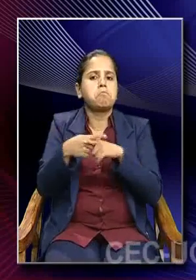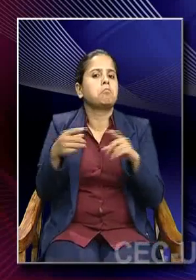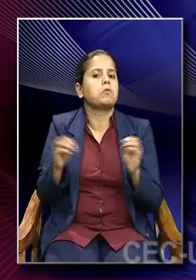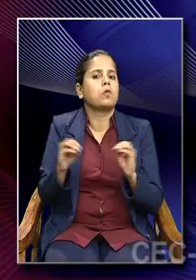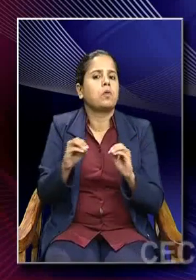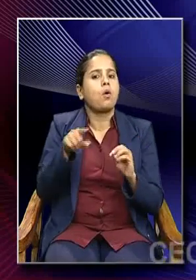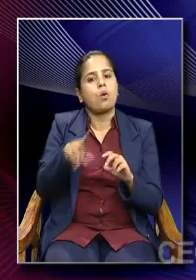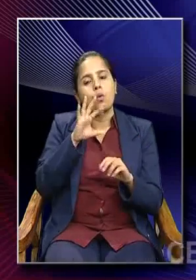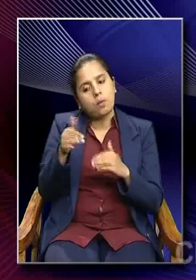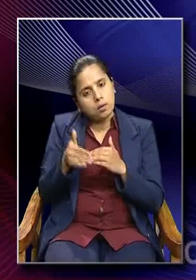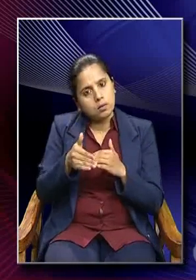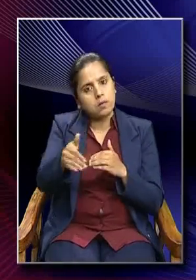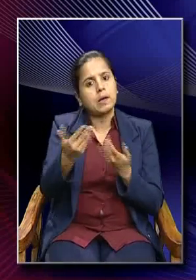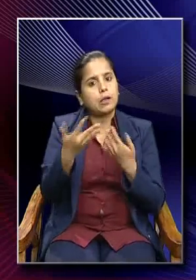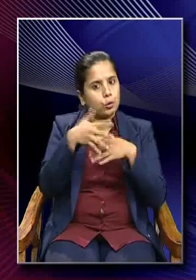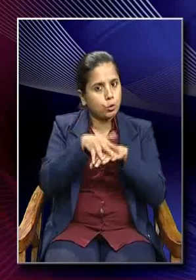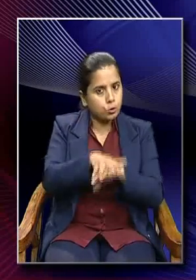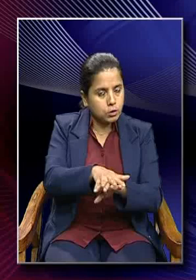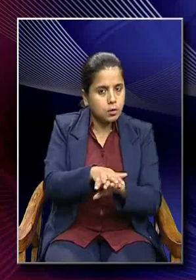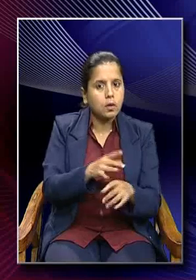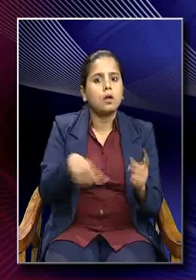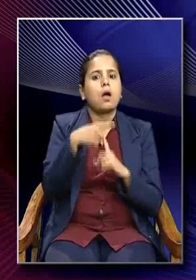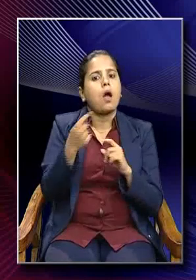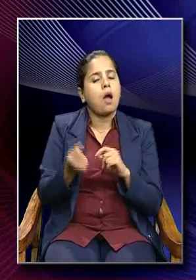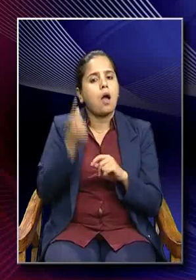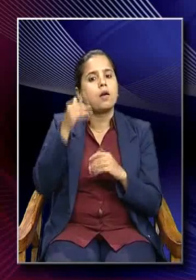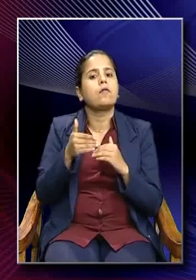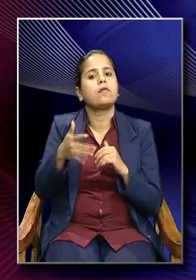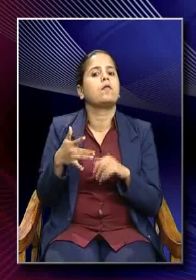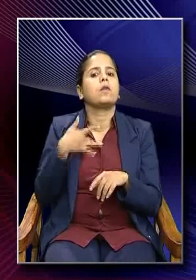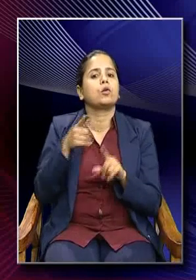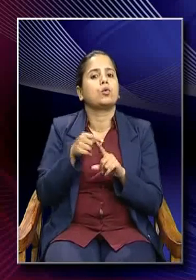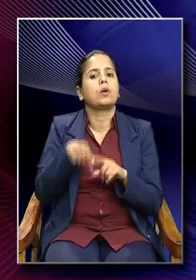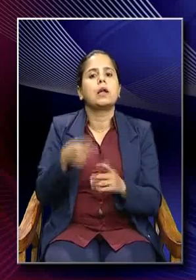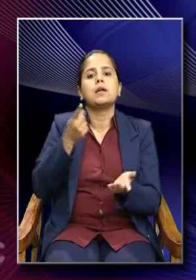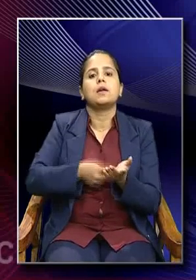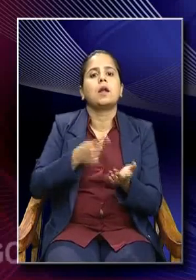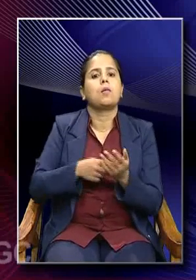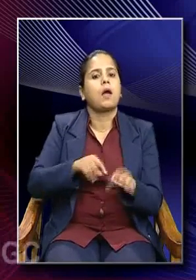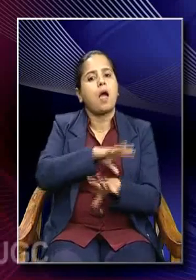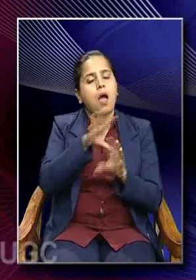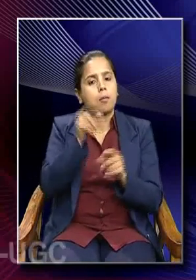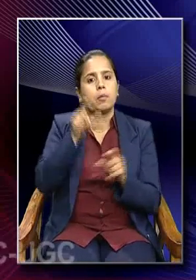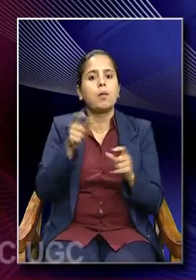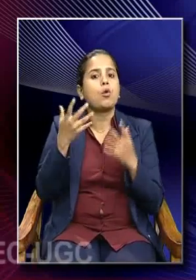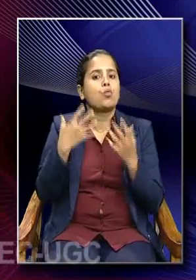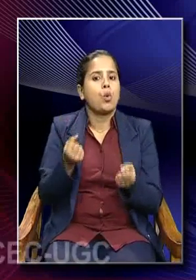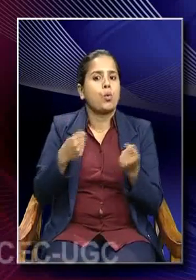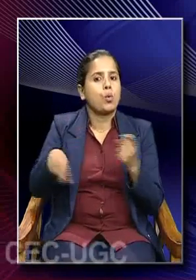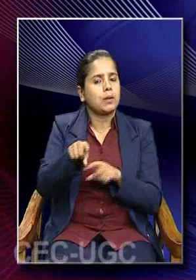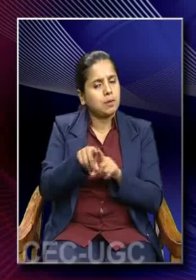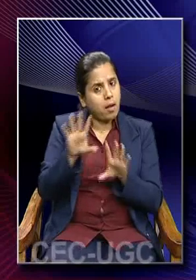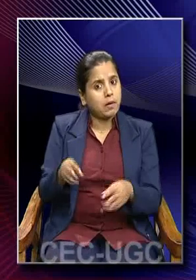takes into account, which is inclusive, which takes into account in demands of every individual, and it